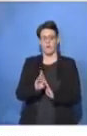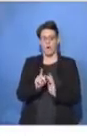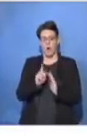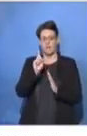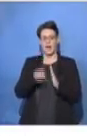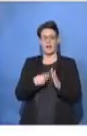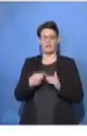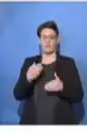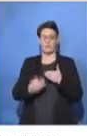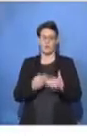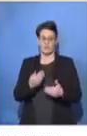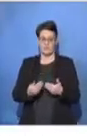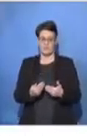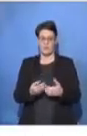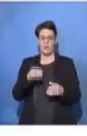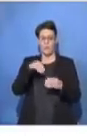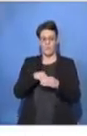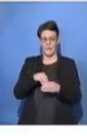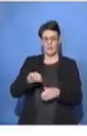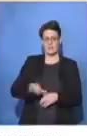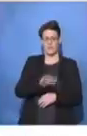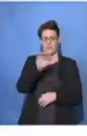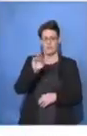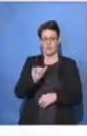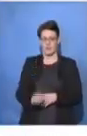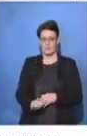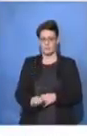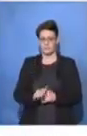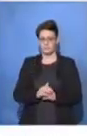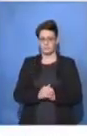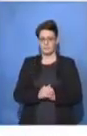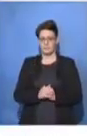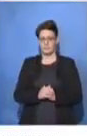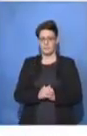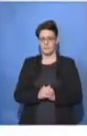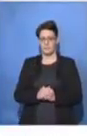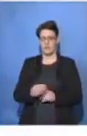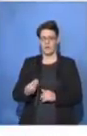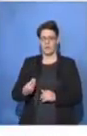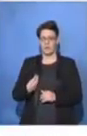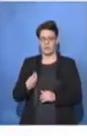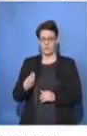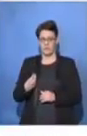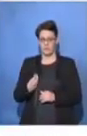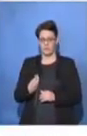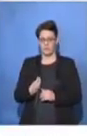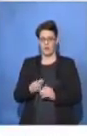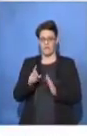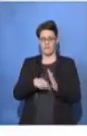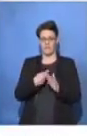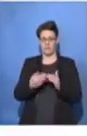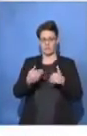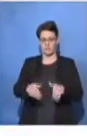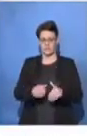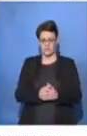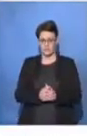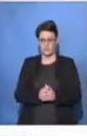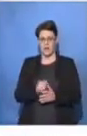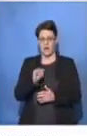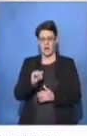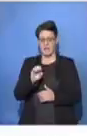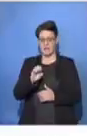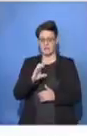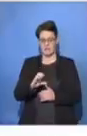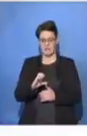electoral process in the Republic of South Africa. Youth voter registration. The IEC